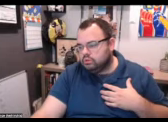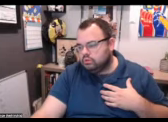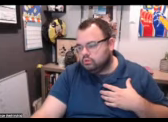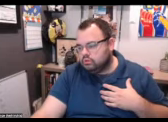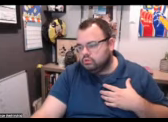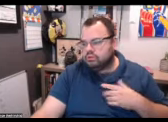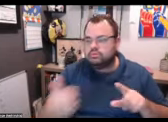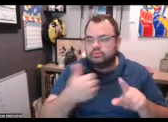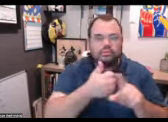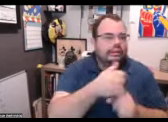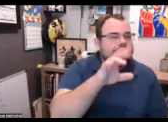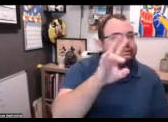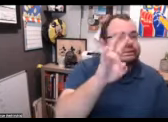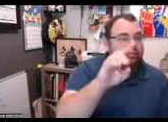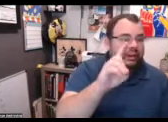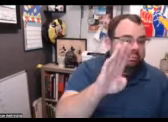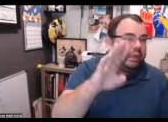is here.